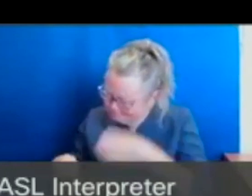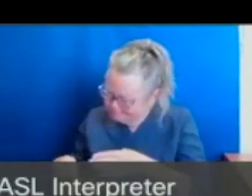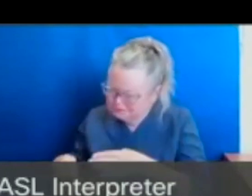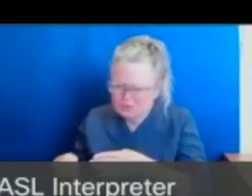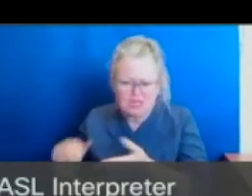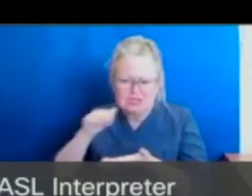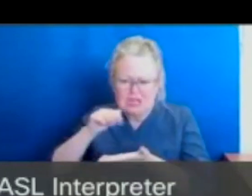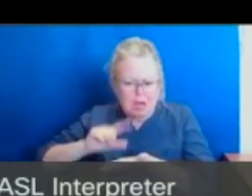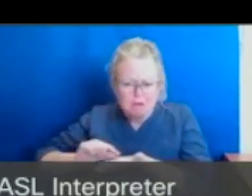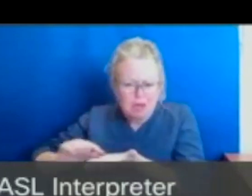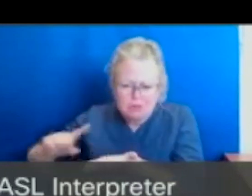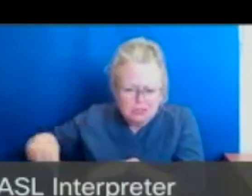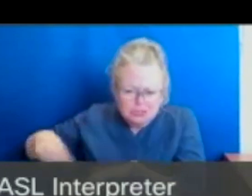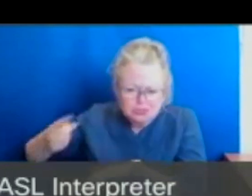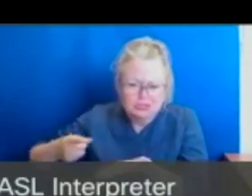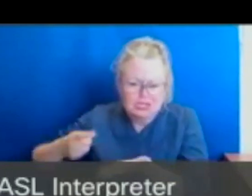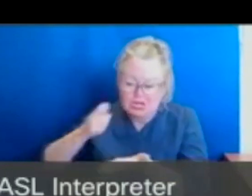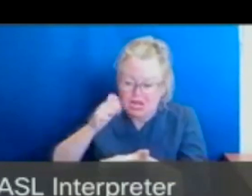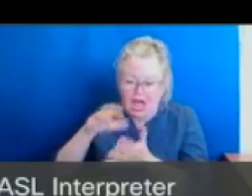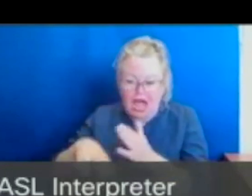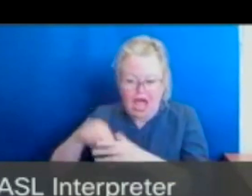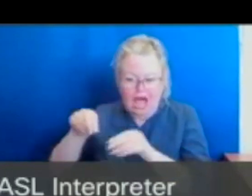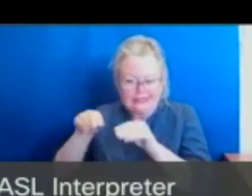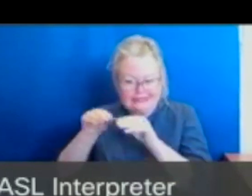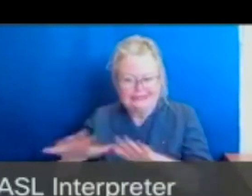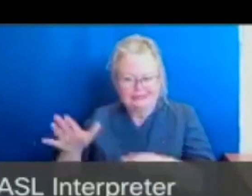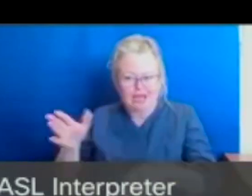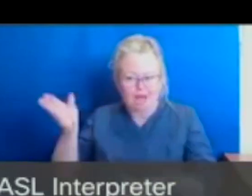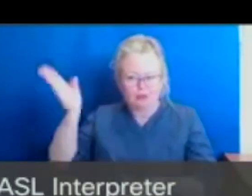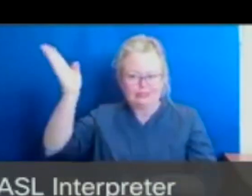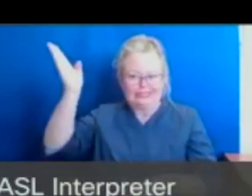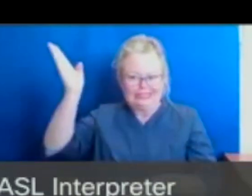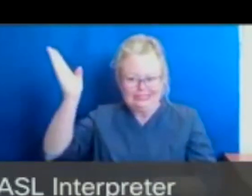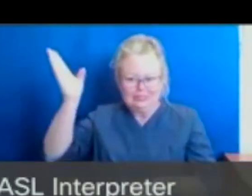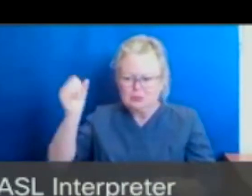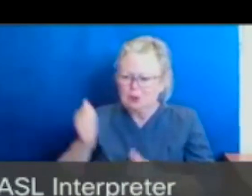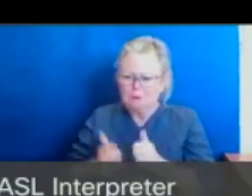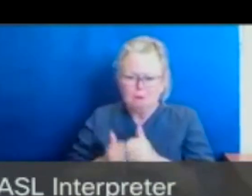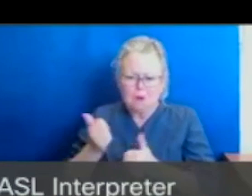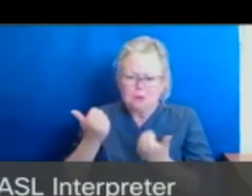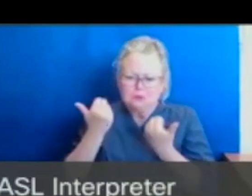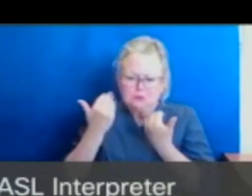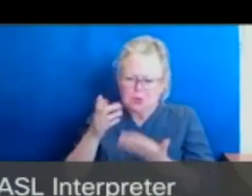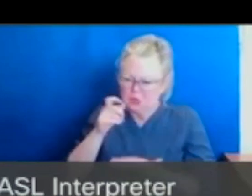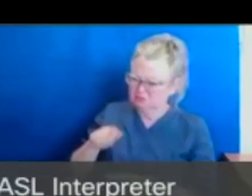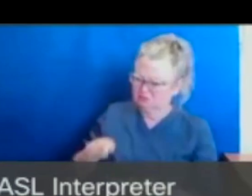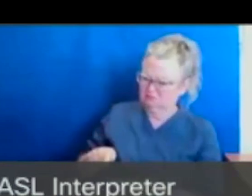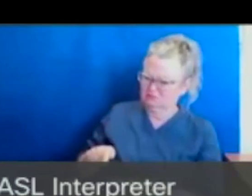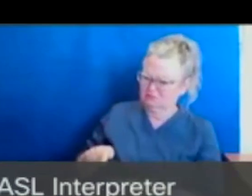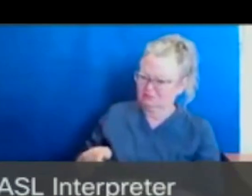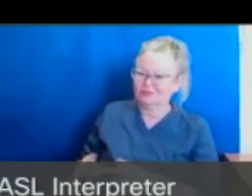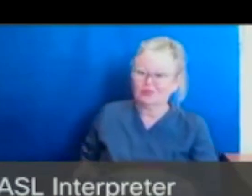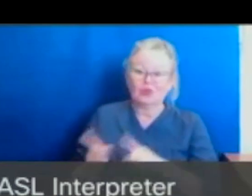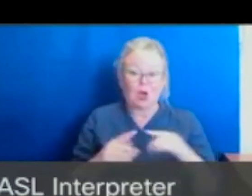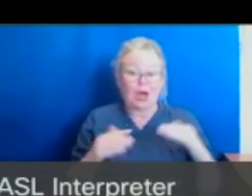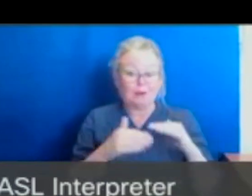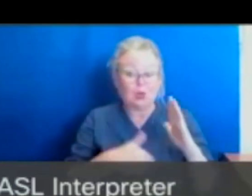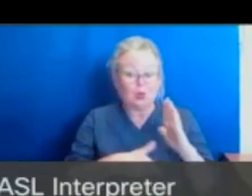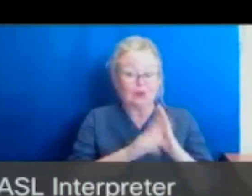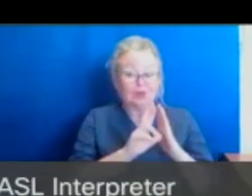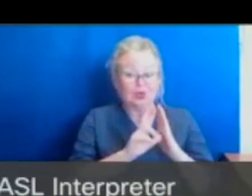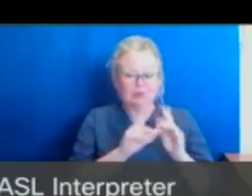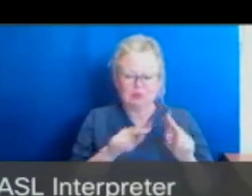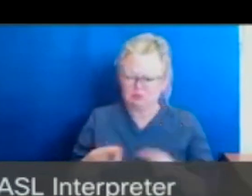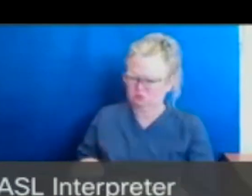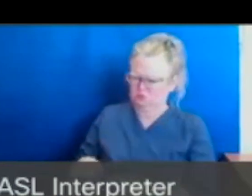publishing, they may not be presenting, and therefore they might be as well known when they go to the peer review panel. The peer review panel looks at the